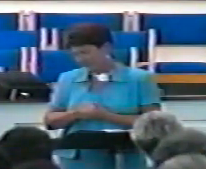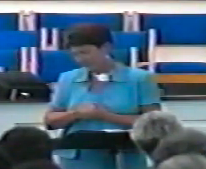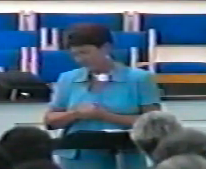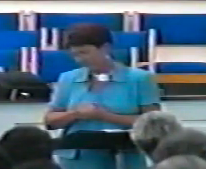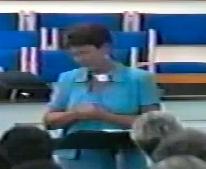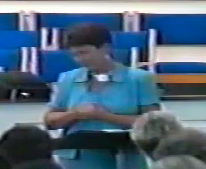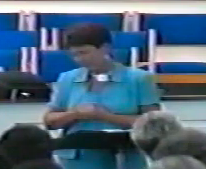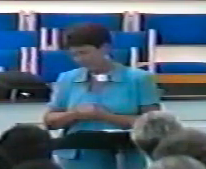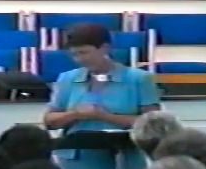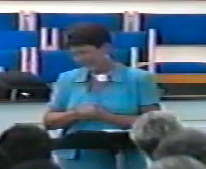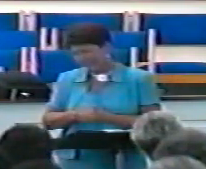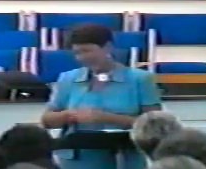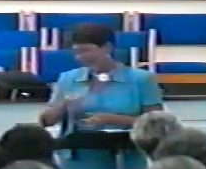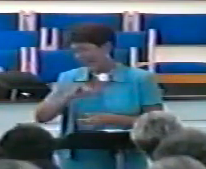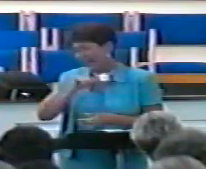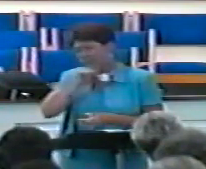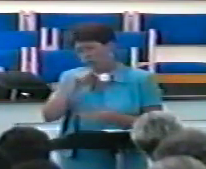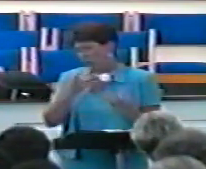I wouldn't embarrass